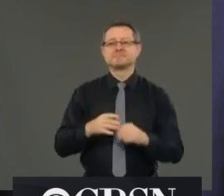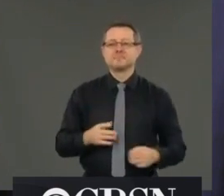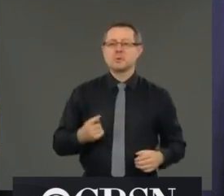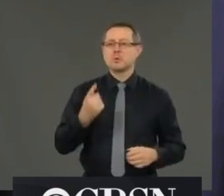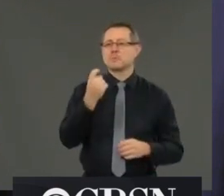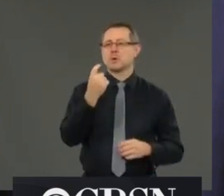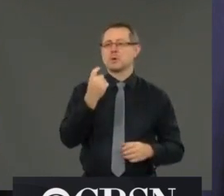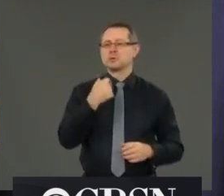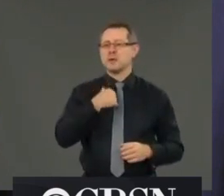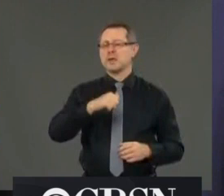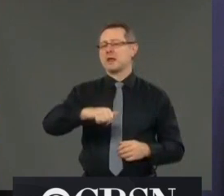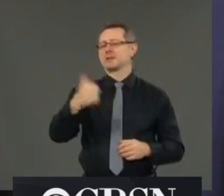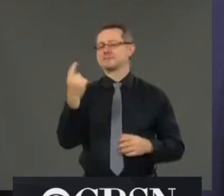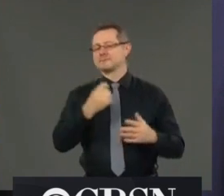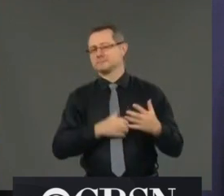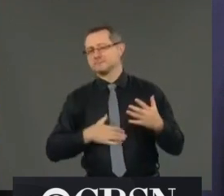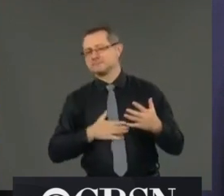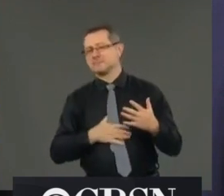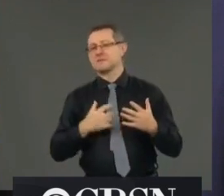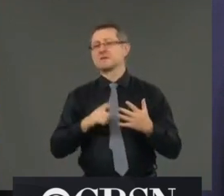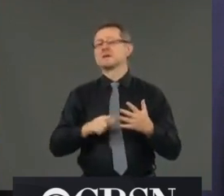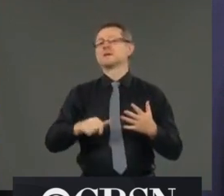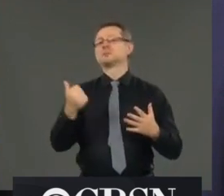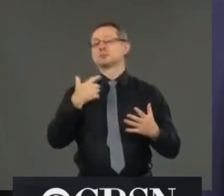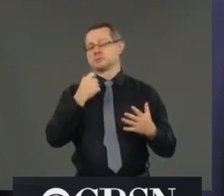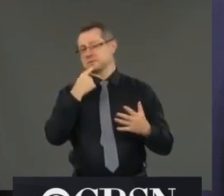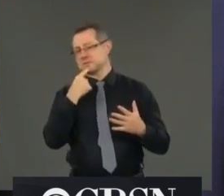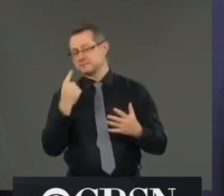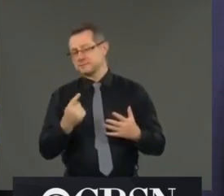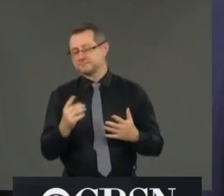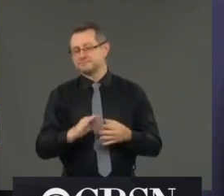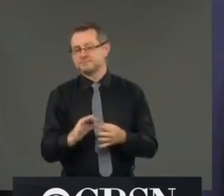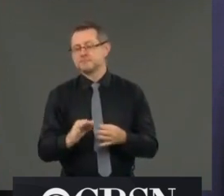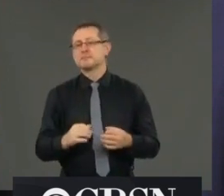aggravating factor. The main